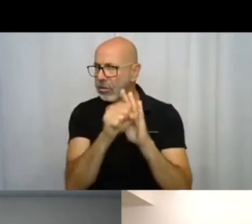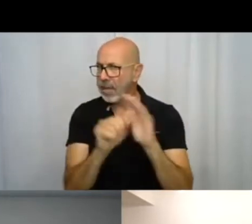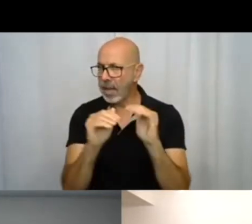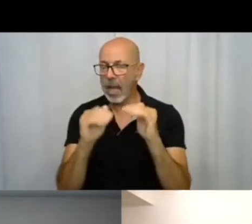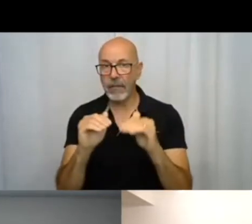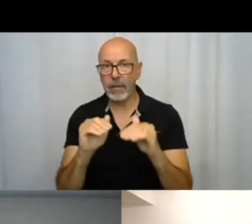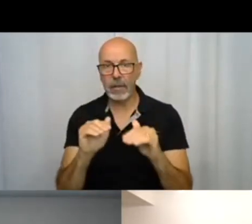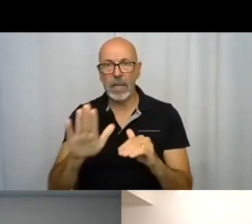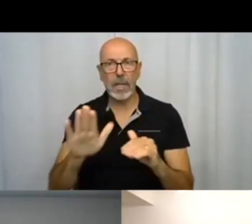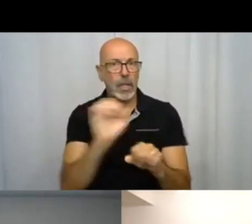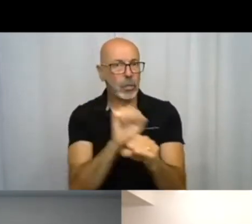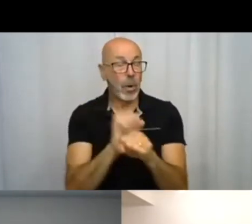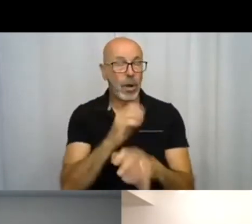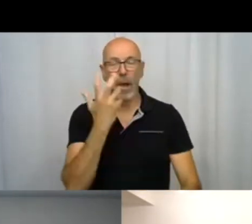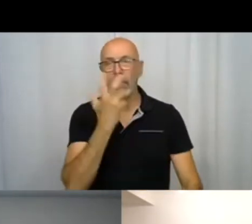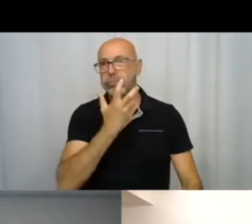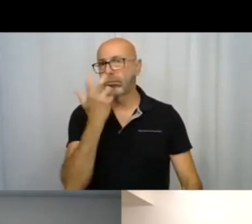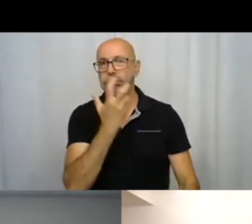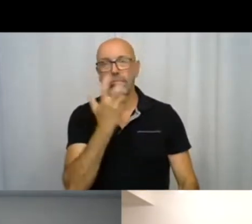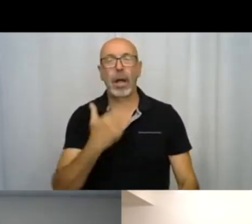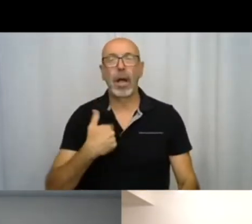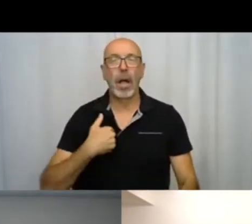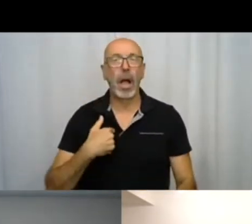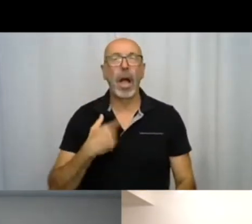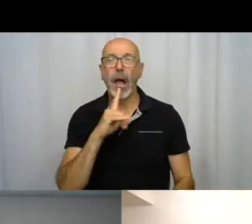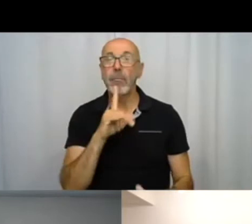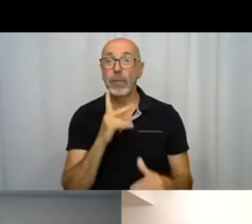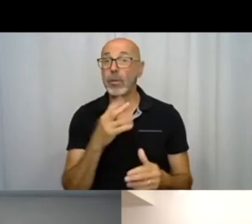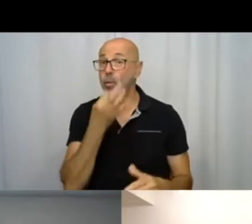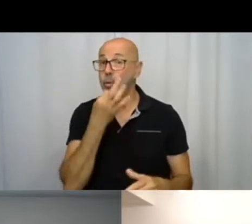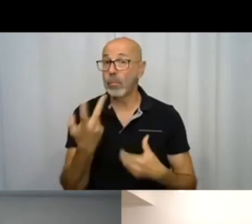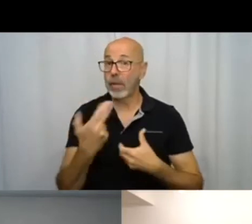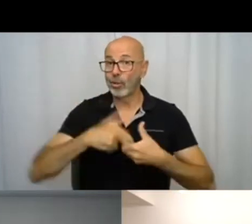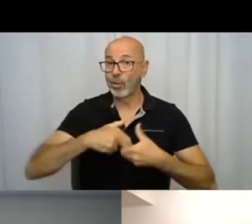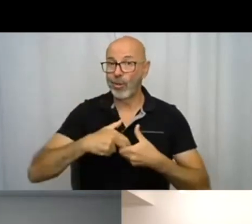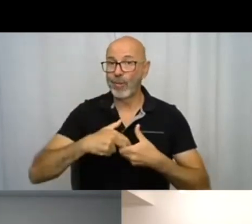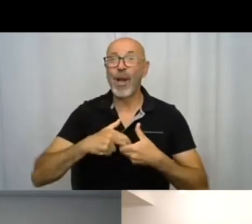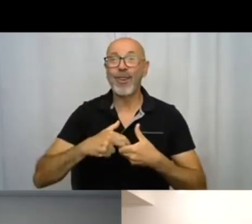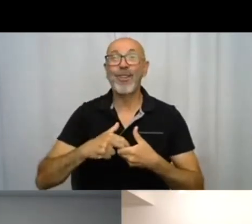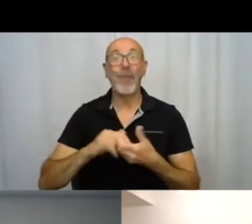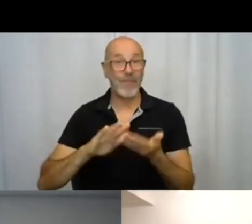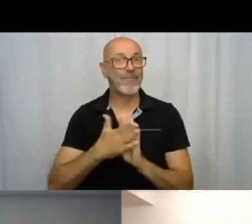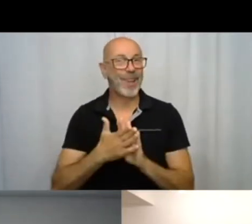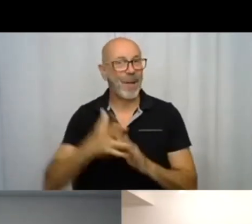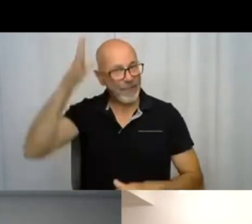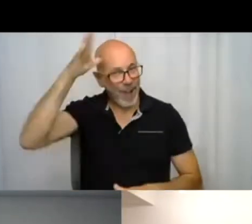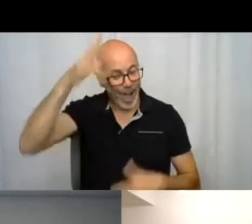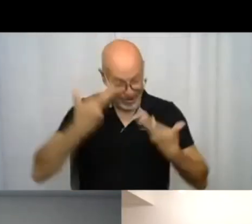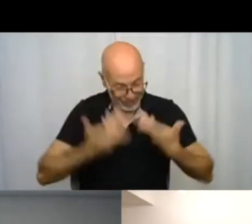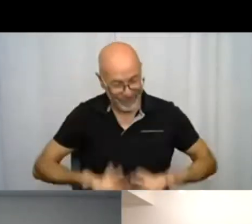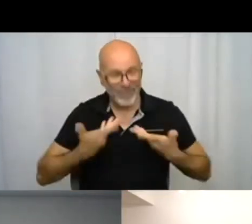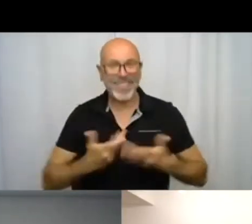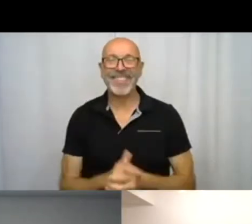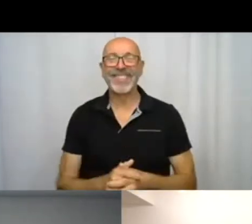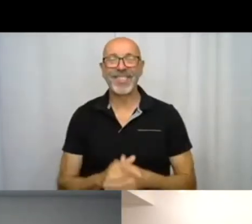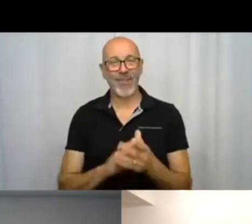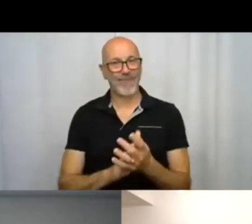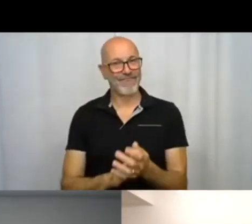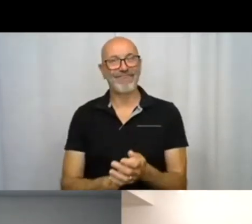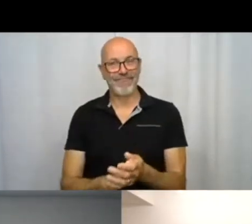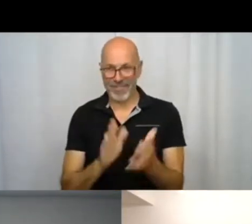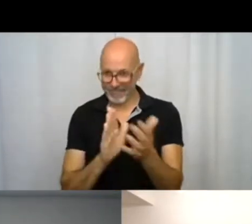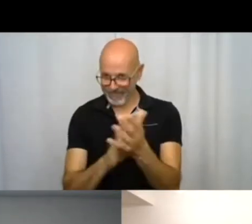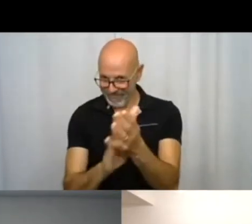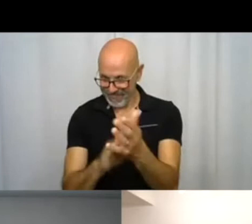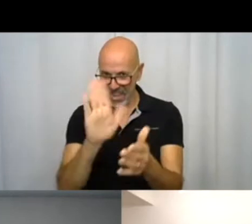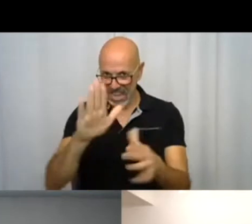he's done and what he's doing. And I'm actually going to be soon joining him in the fatherhood department. So quick shout out to his growing family